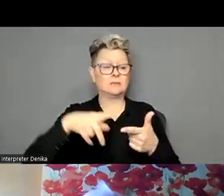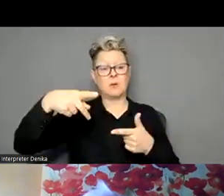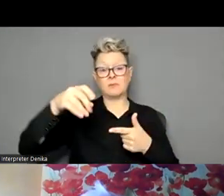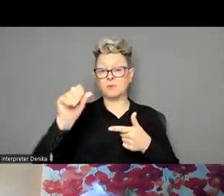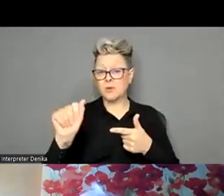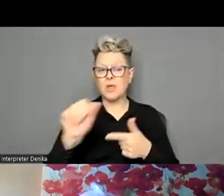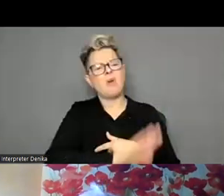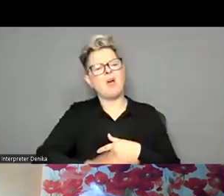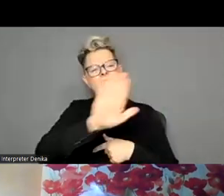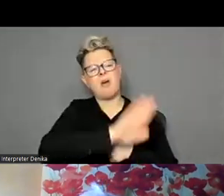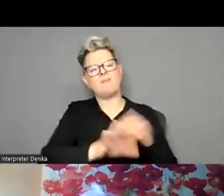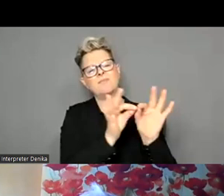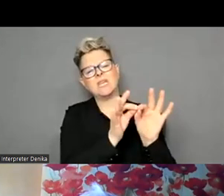No.